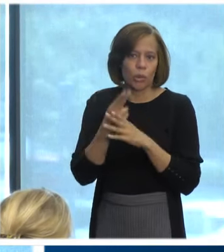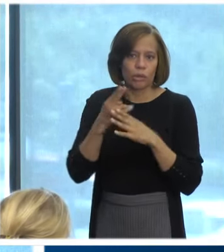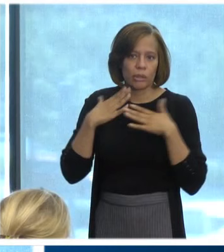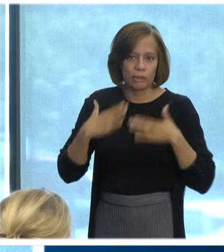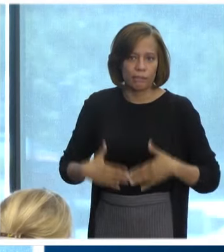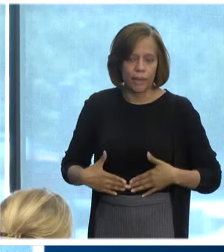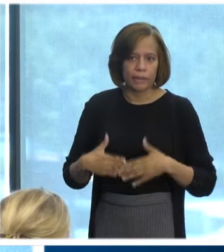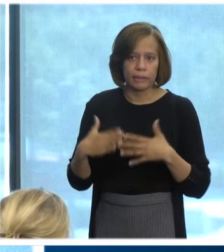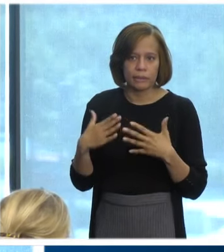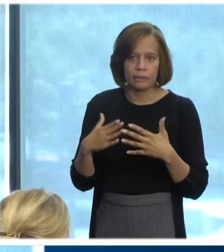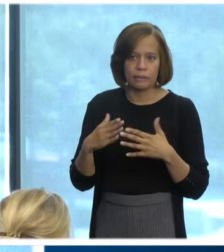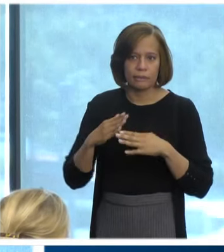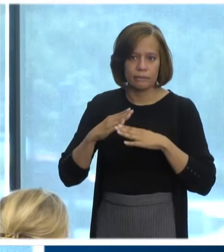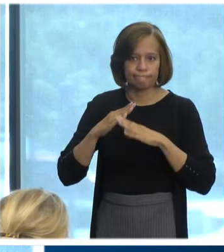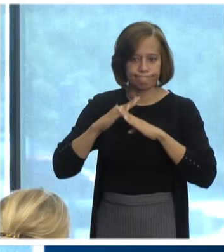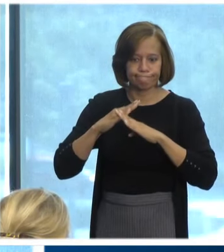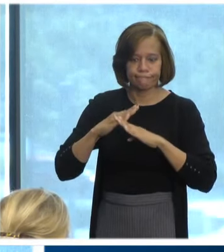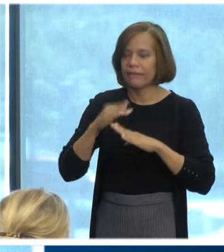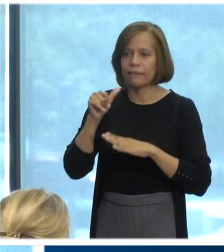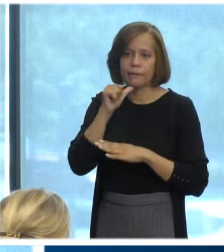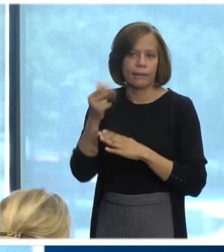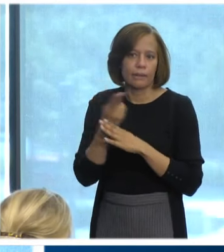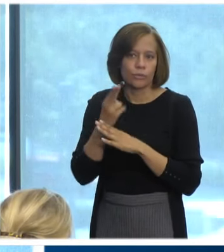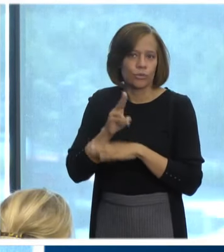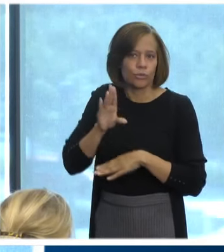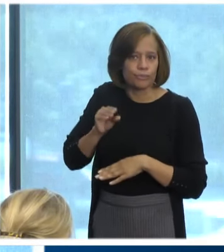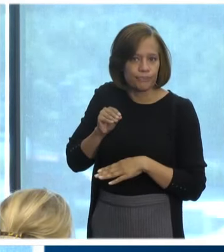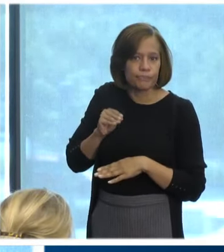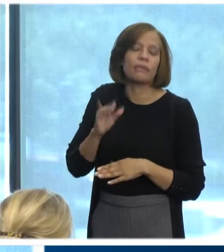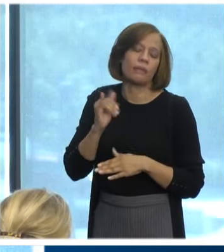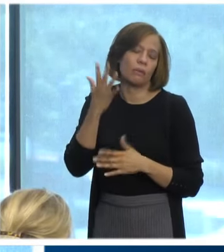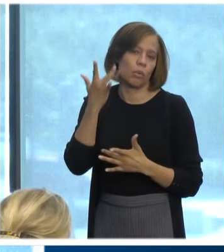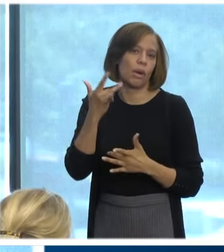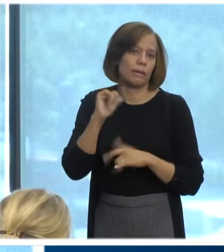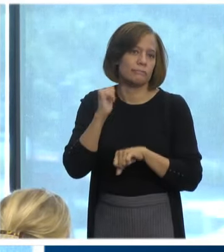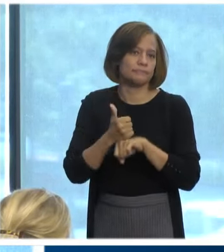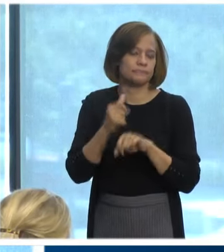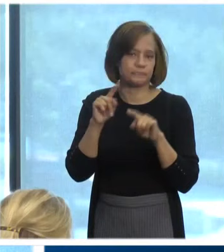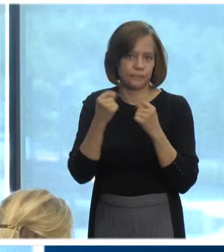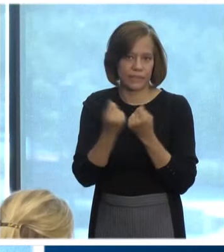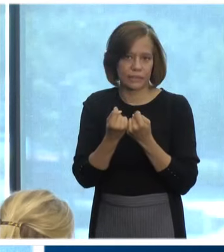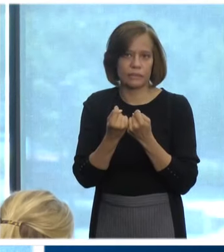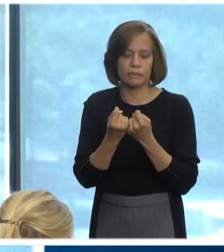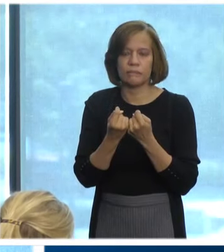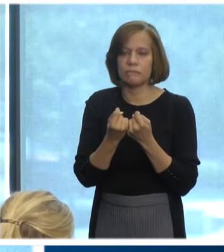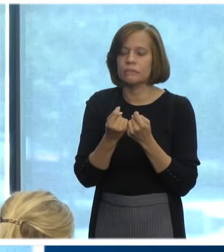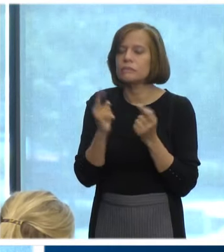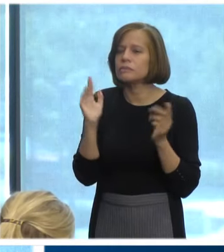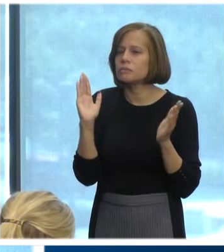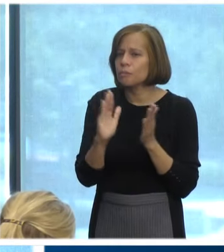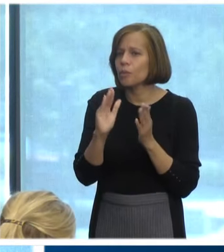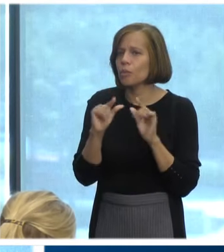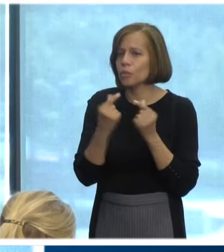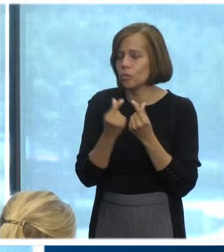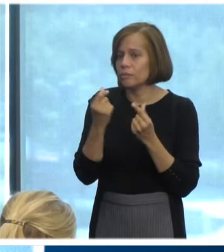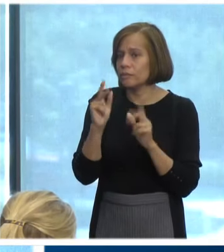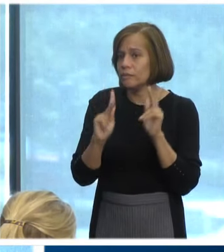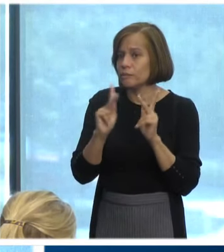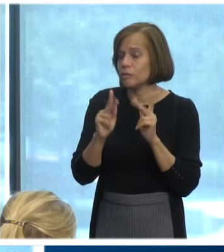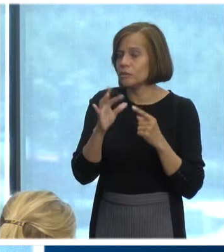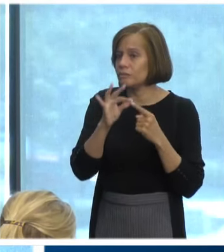want to invest in that. And that's the reason I'm putting this team together, that there'll be a smaller group of people, specially trained